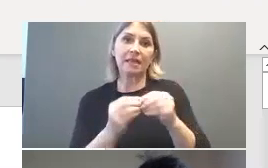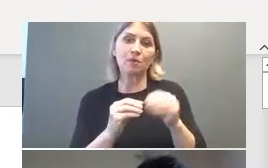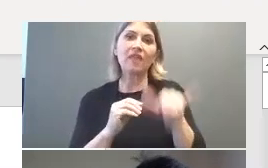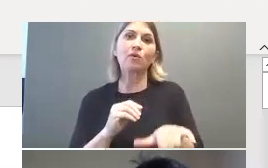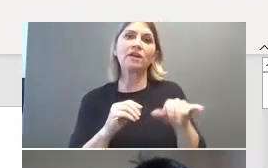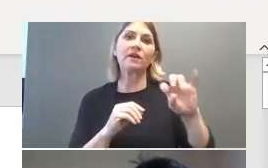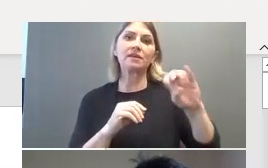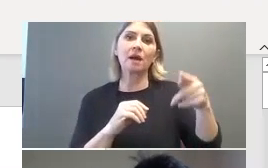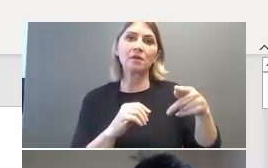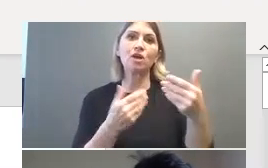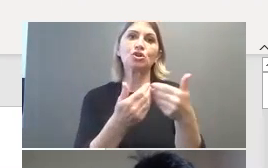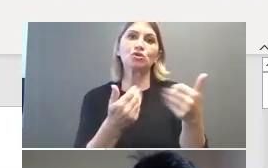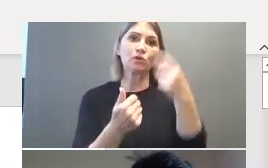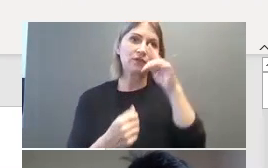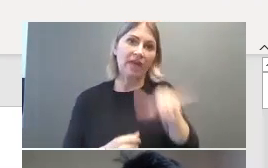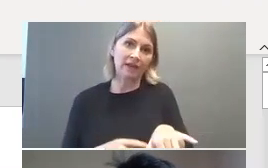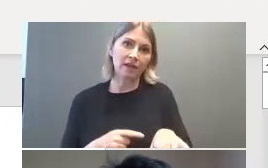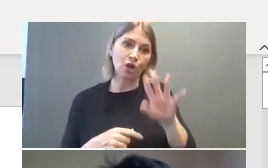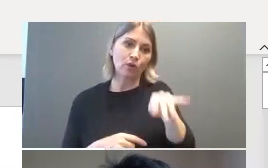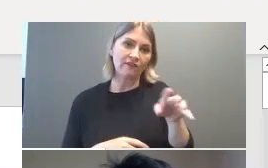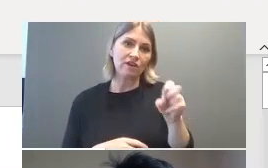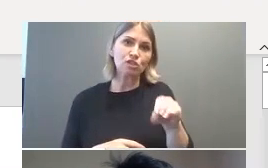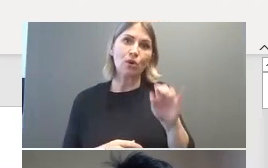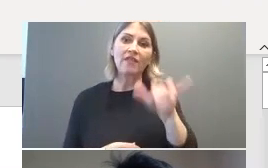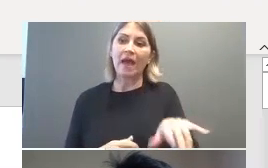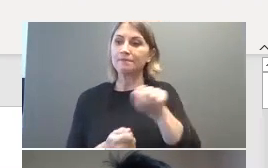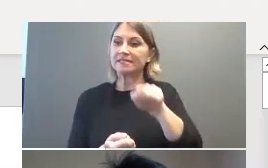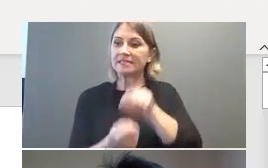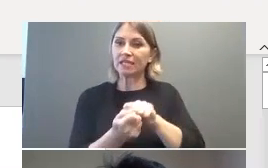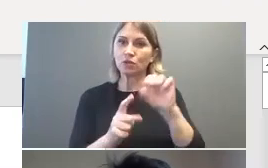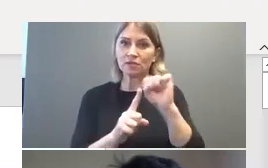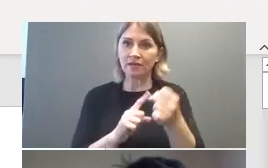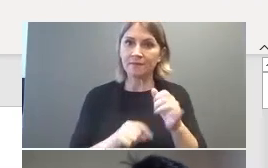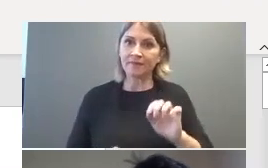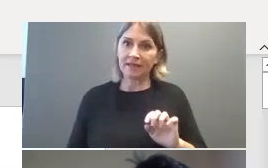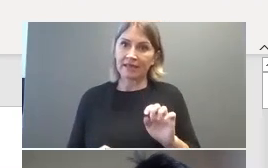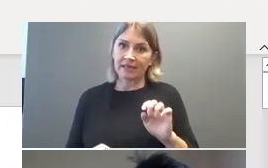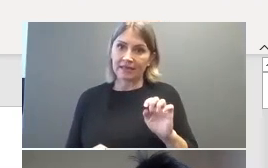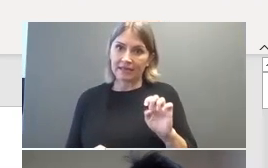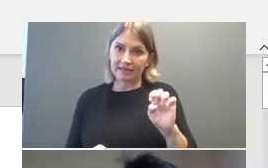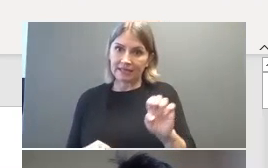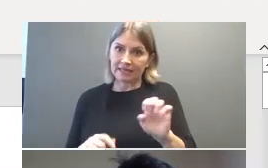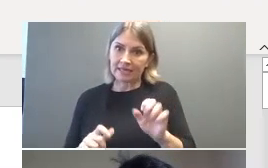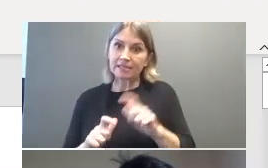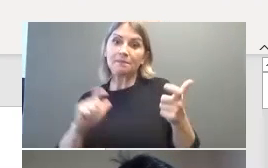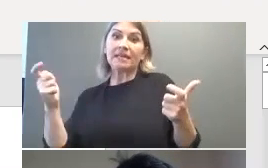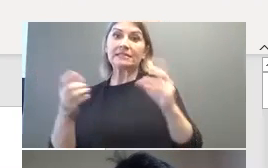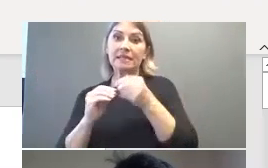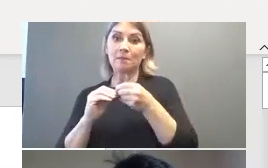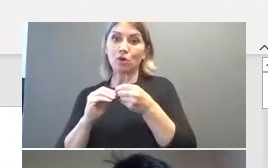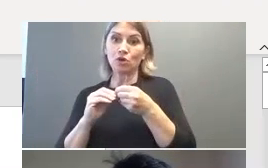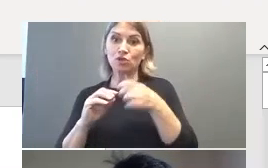of this particular graph. So in this particular scenario, E has the largest post-visit number. So first comes